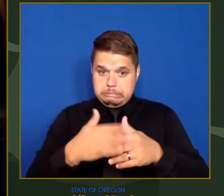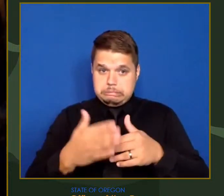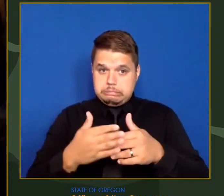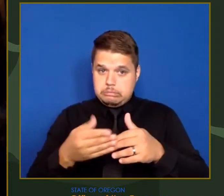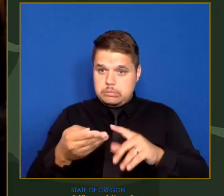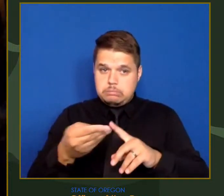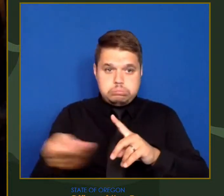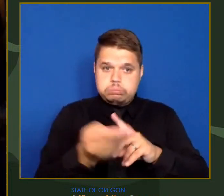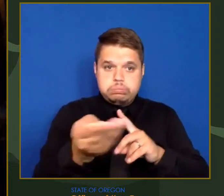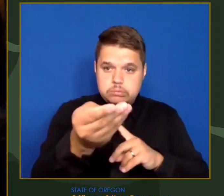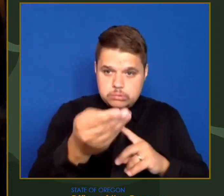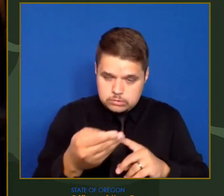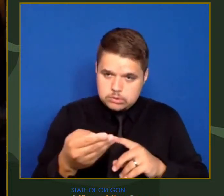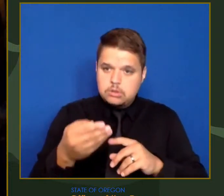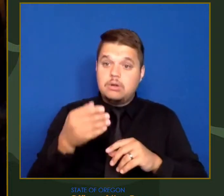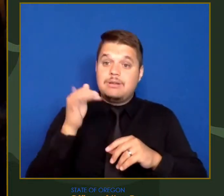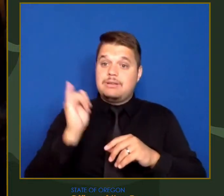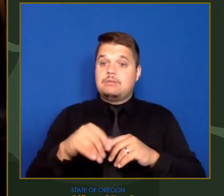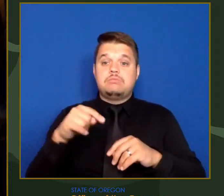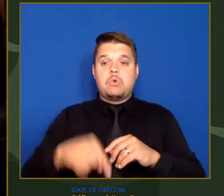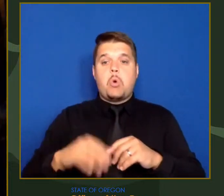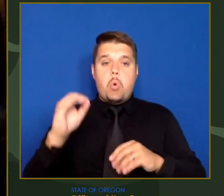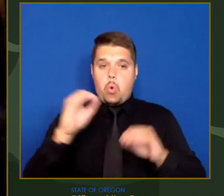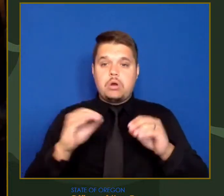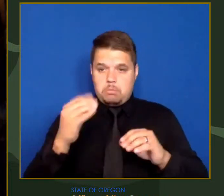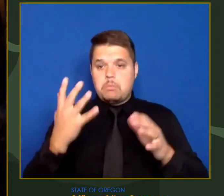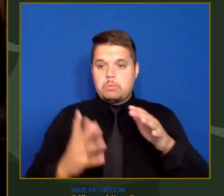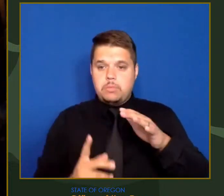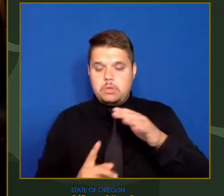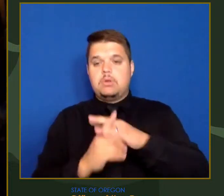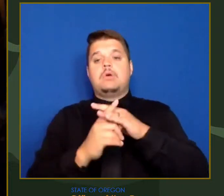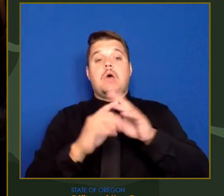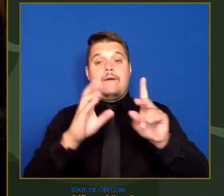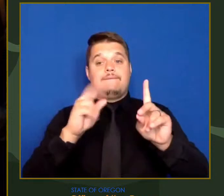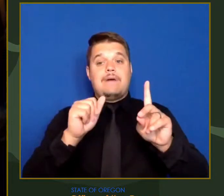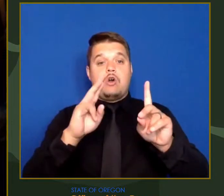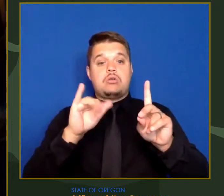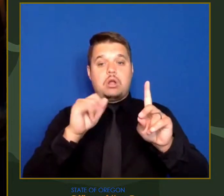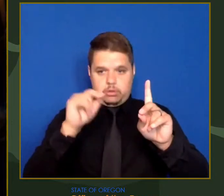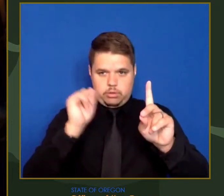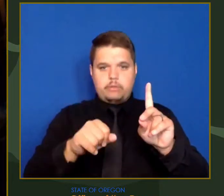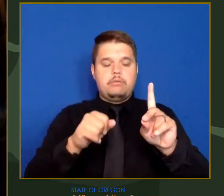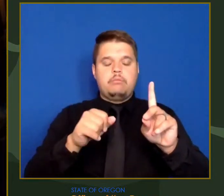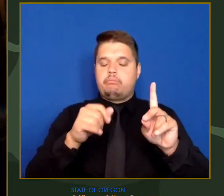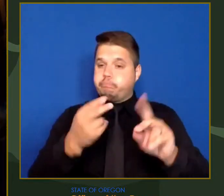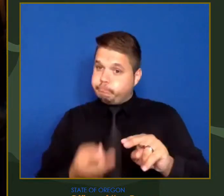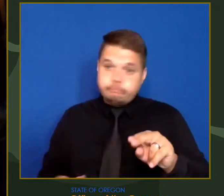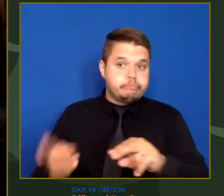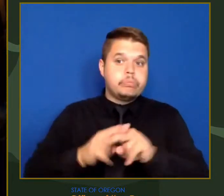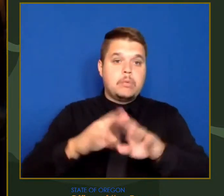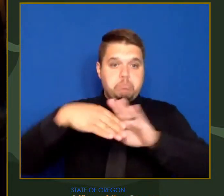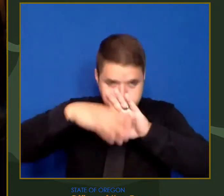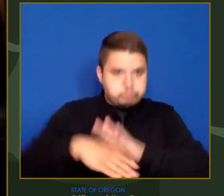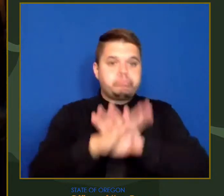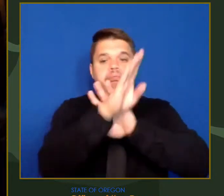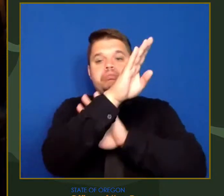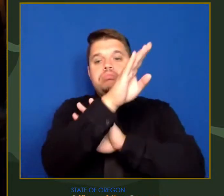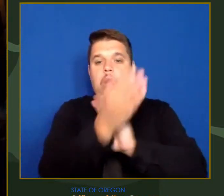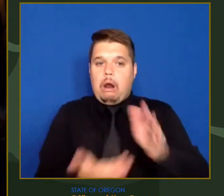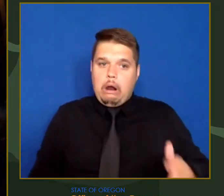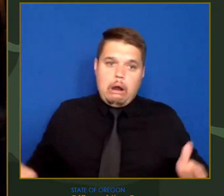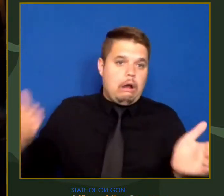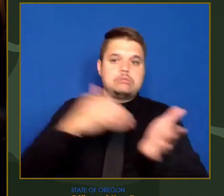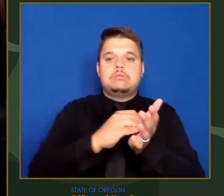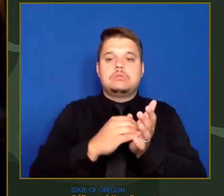likely contributed to the surge in cases we saw over the last several weeks, and they continue to be a part of our fight here in